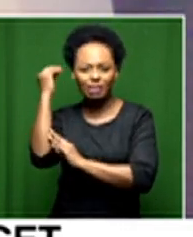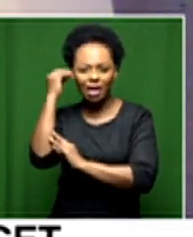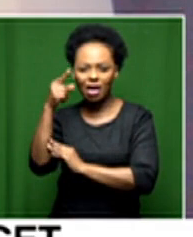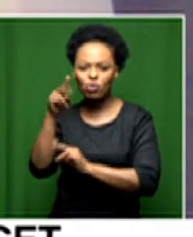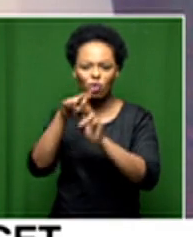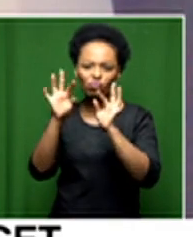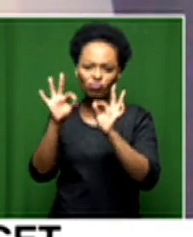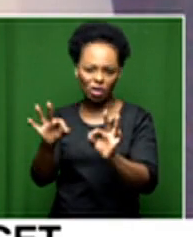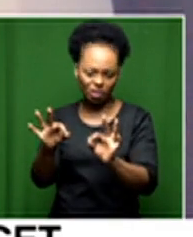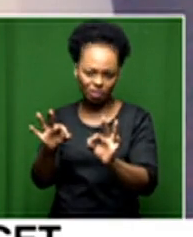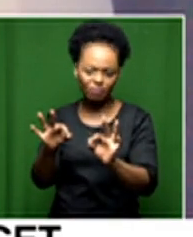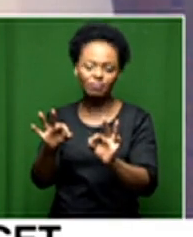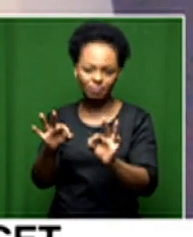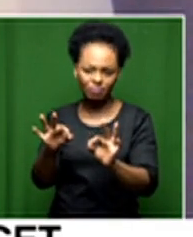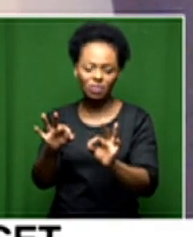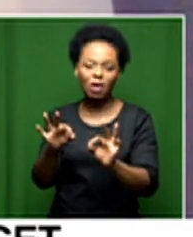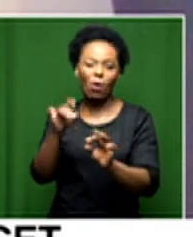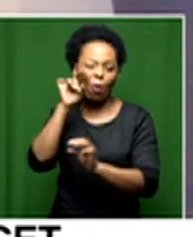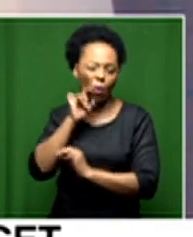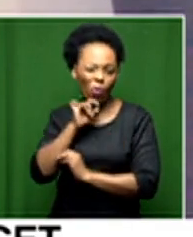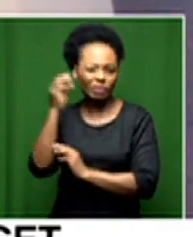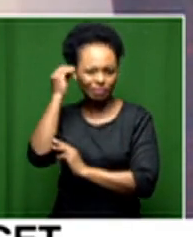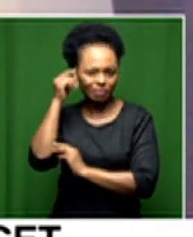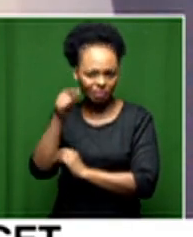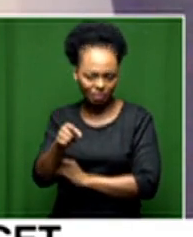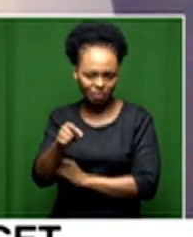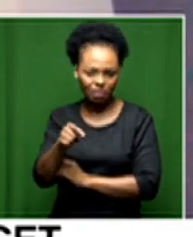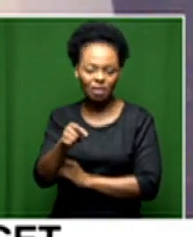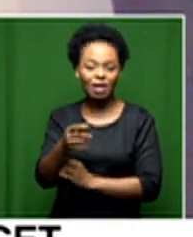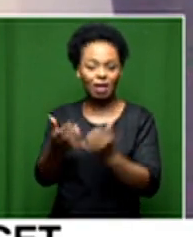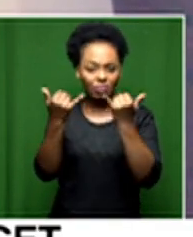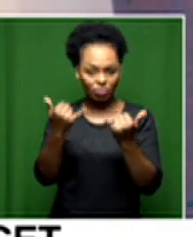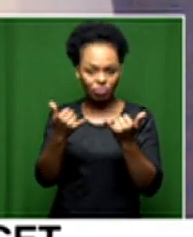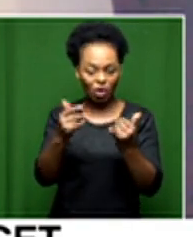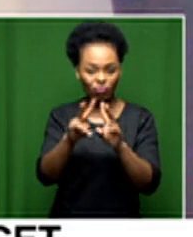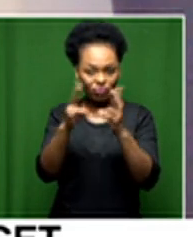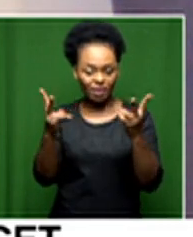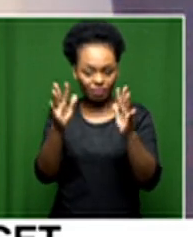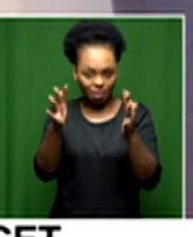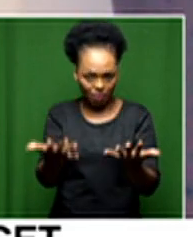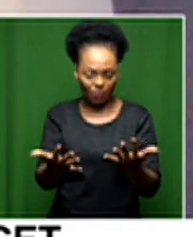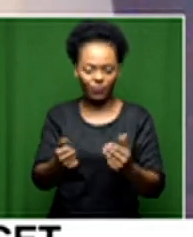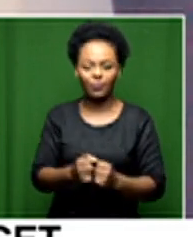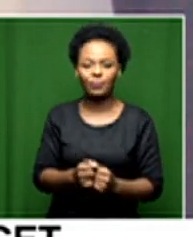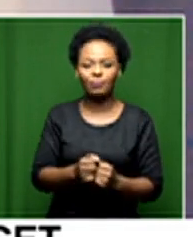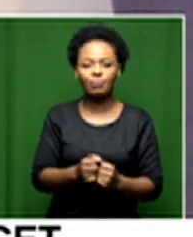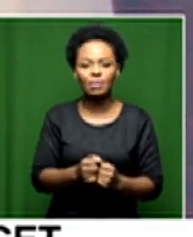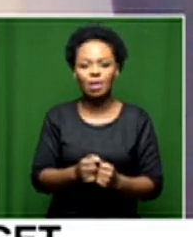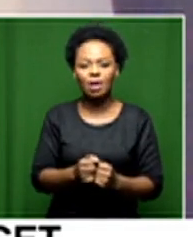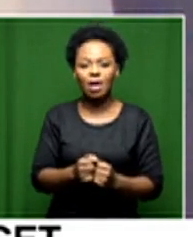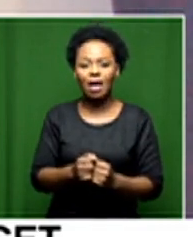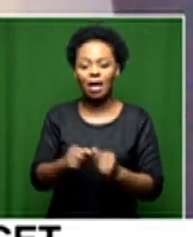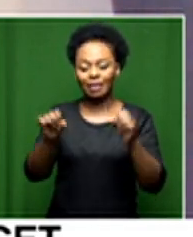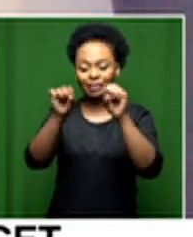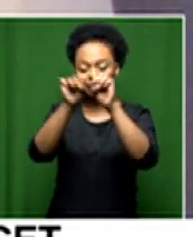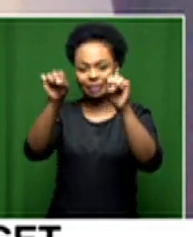great. Now, part of the problem where there are reconciliation differences, it is differences where in our records, it